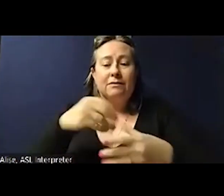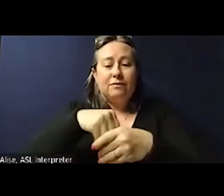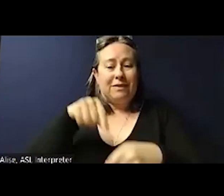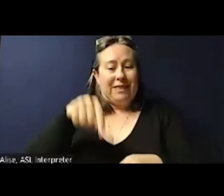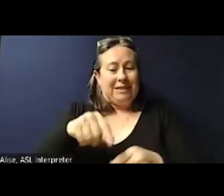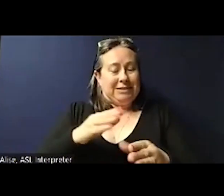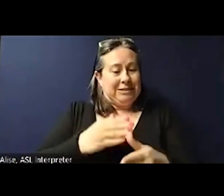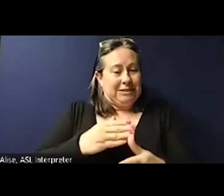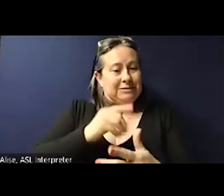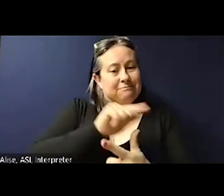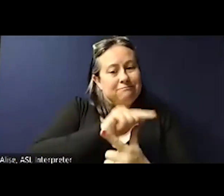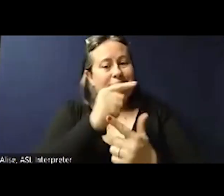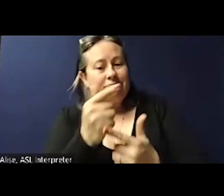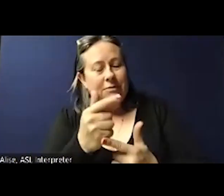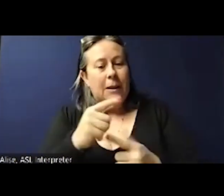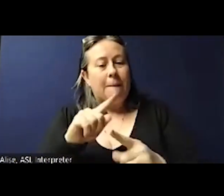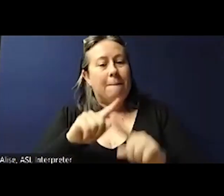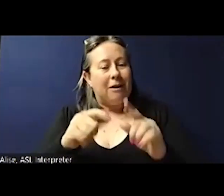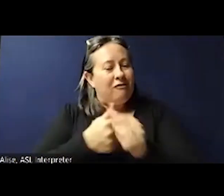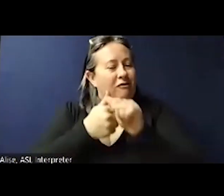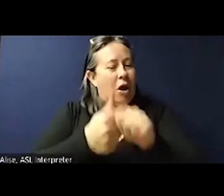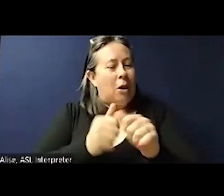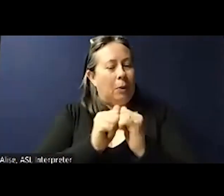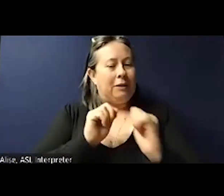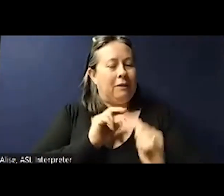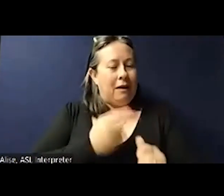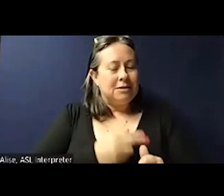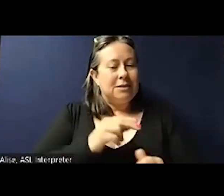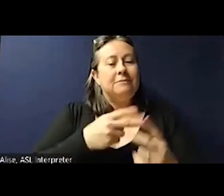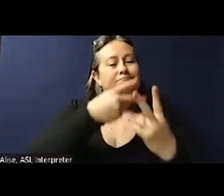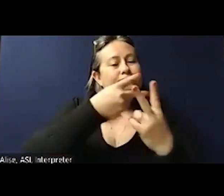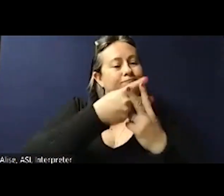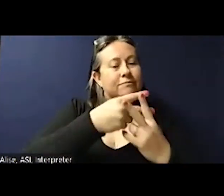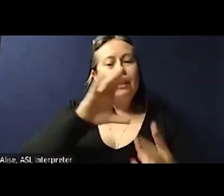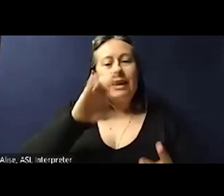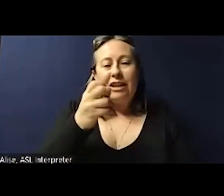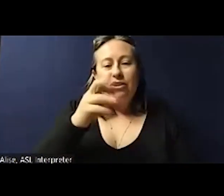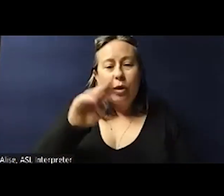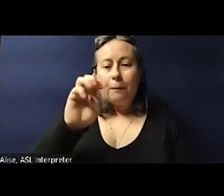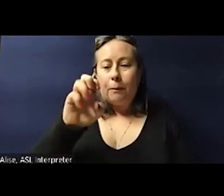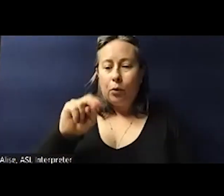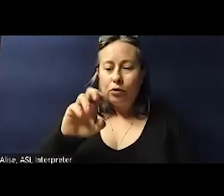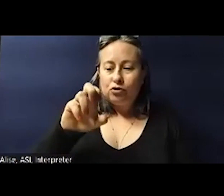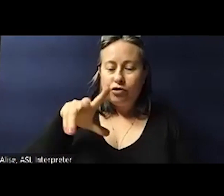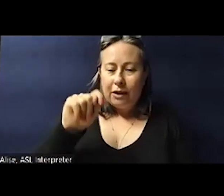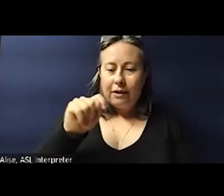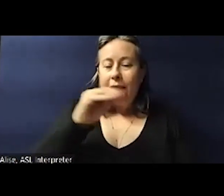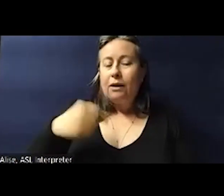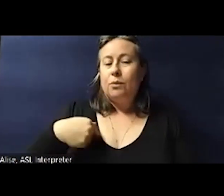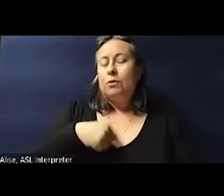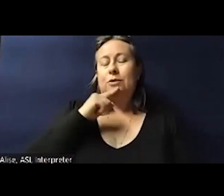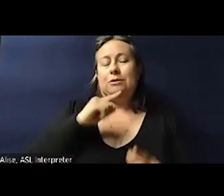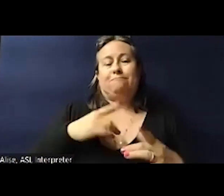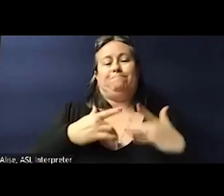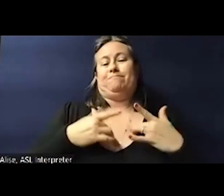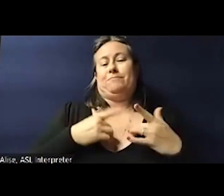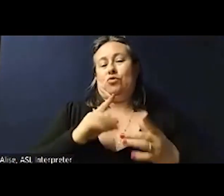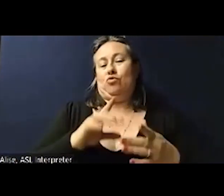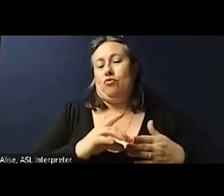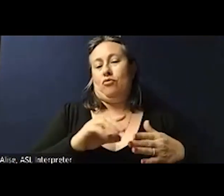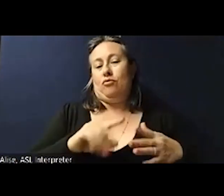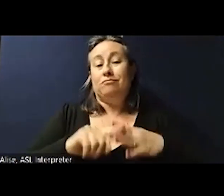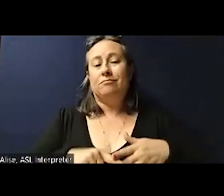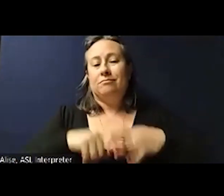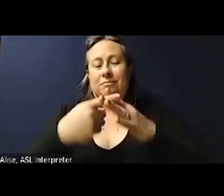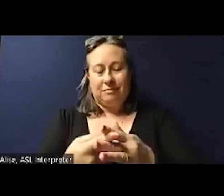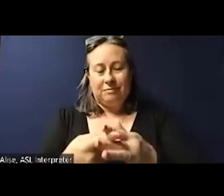using #CancerMoonshot and #WeekOfAction. And we are so excited for the launch of the Ascend program. So I turn it back over to the USDA.